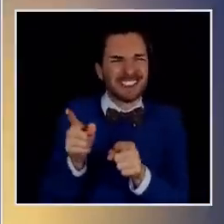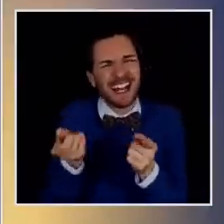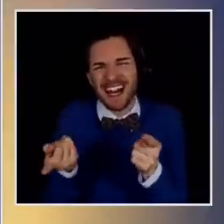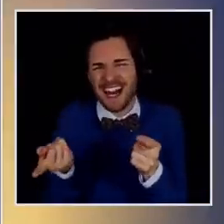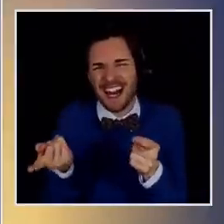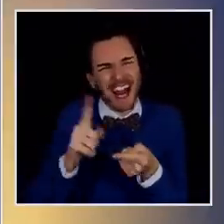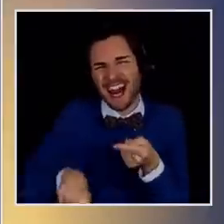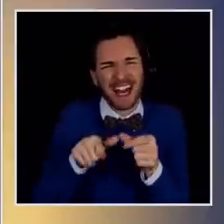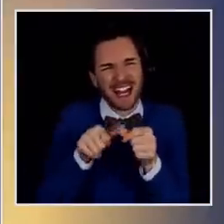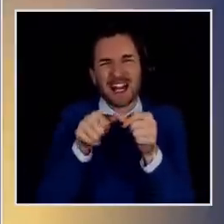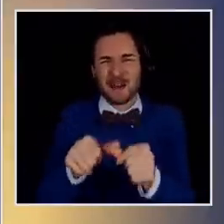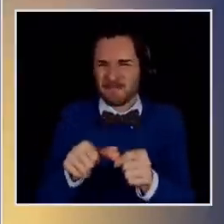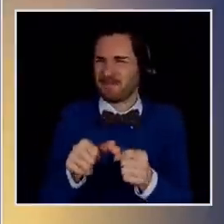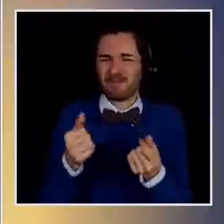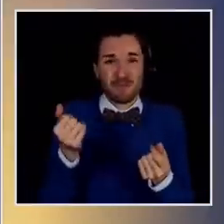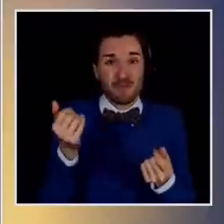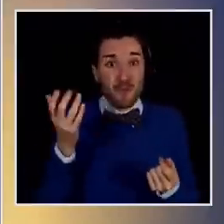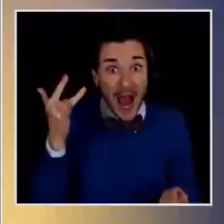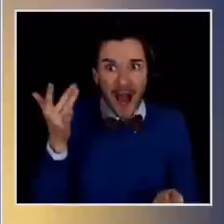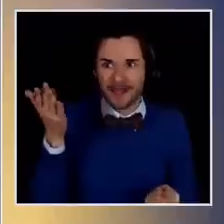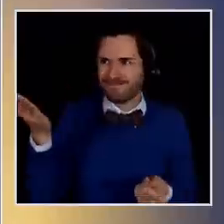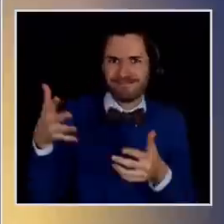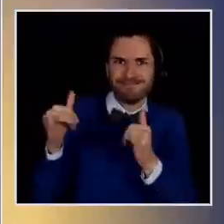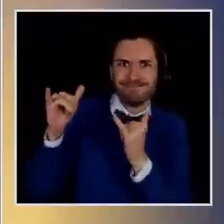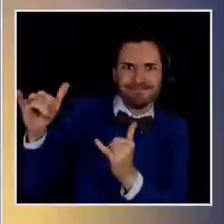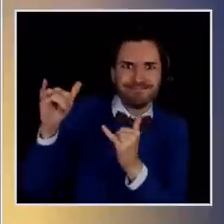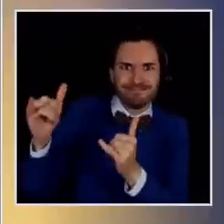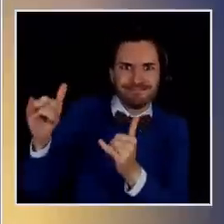are Americans. They are Americans.